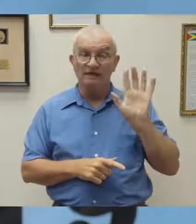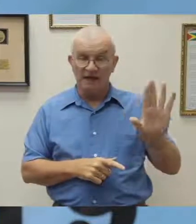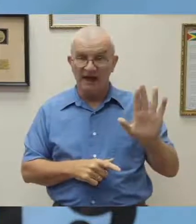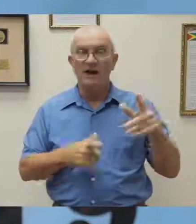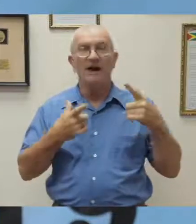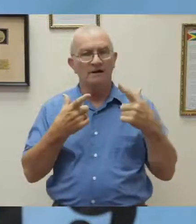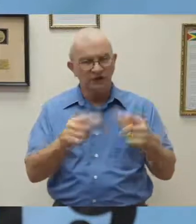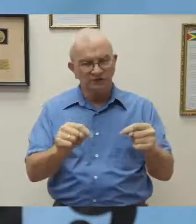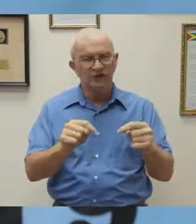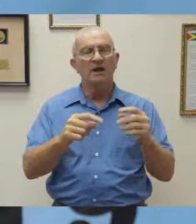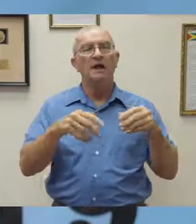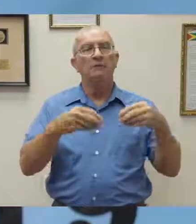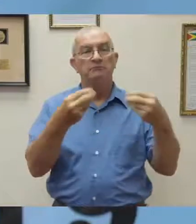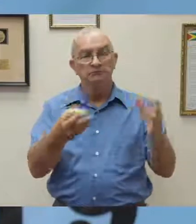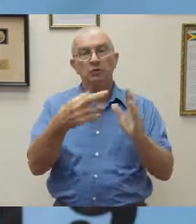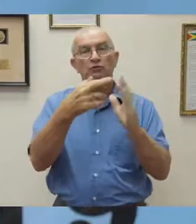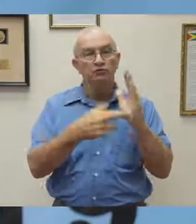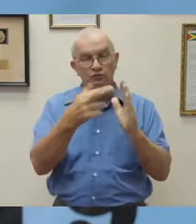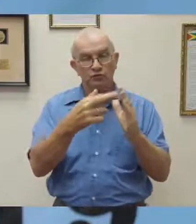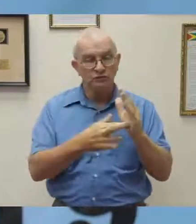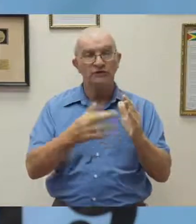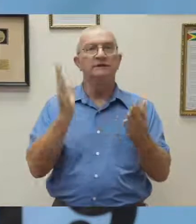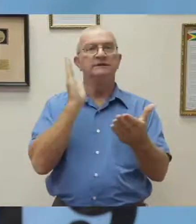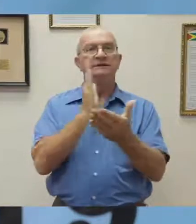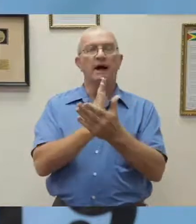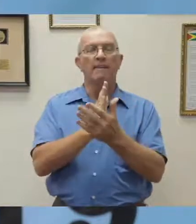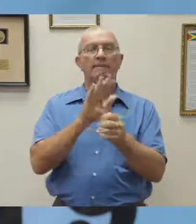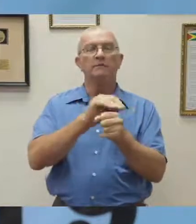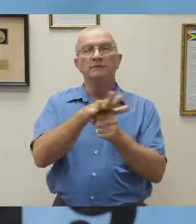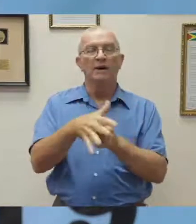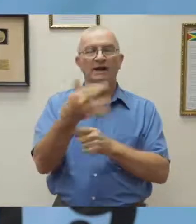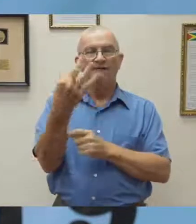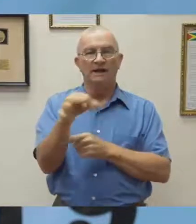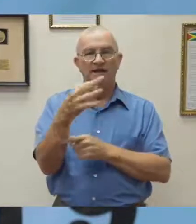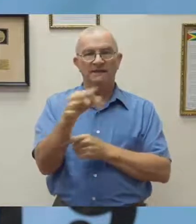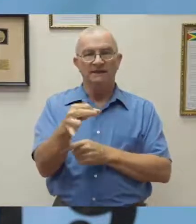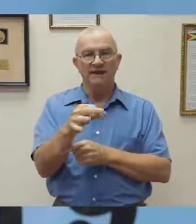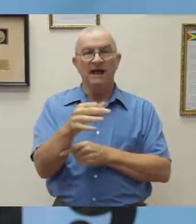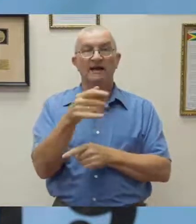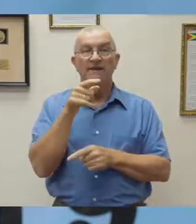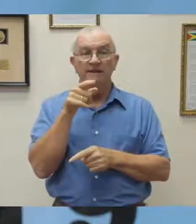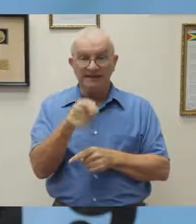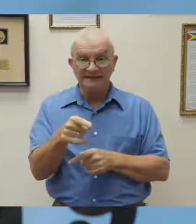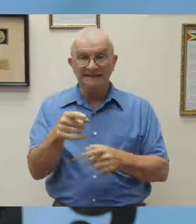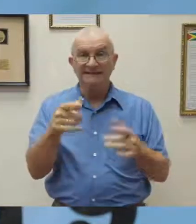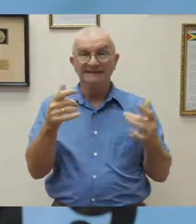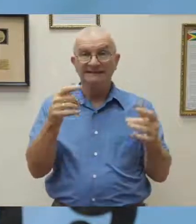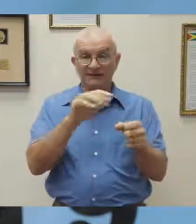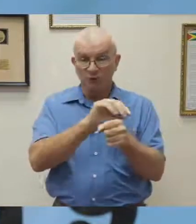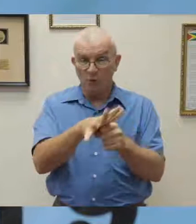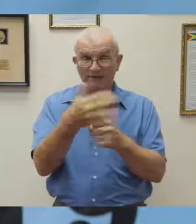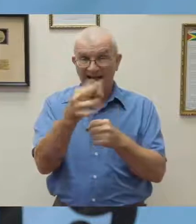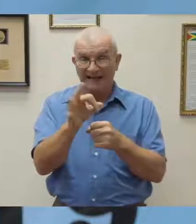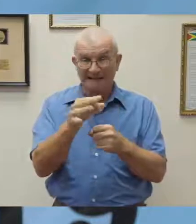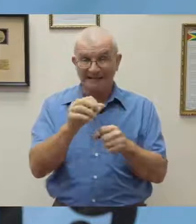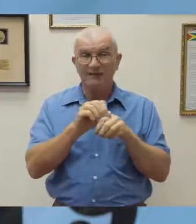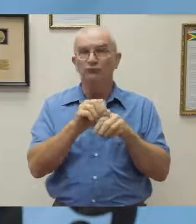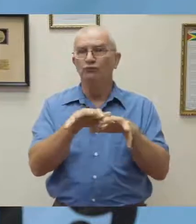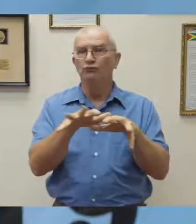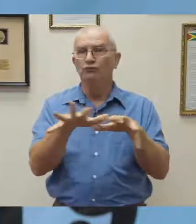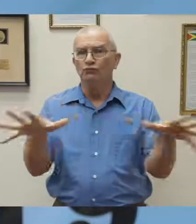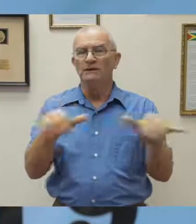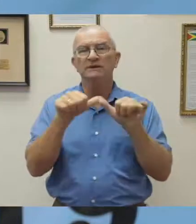putting measures in place to prevent the spread of COVID-19 as this disease continues to ravage